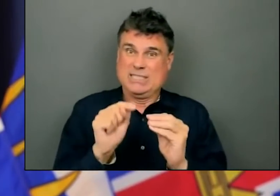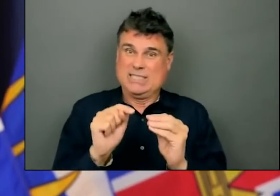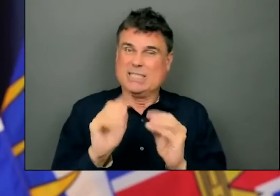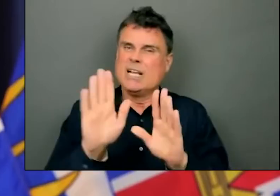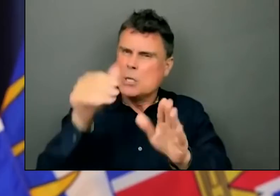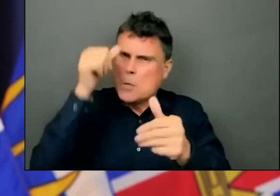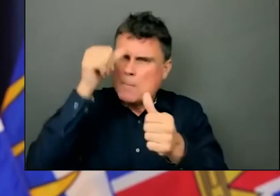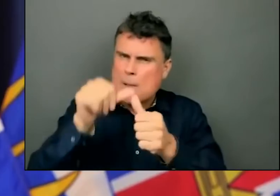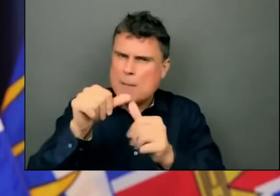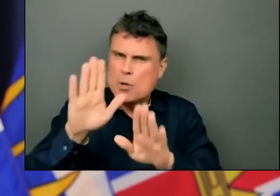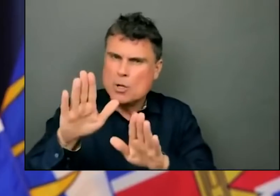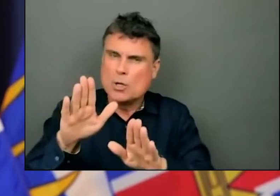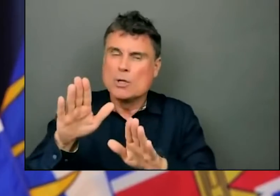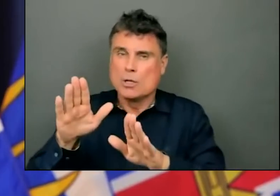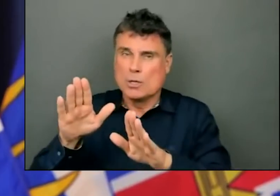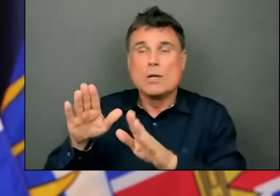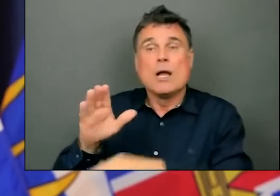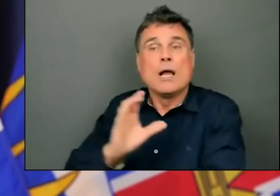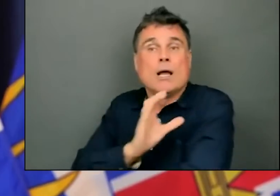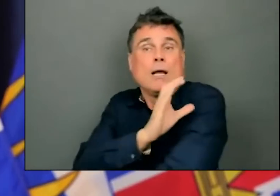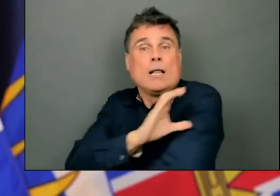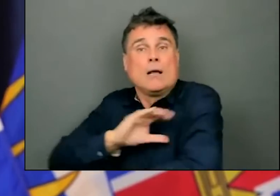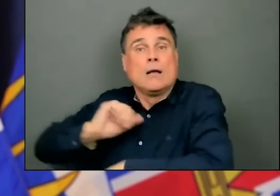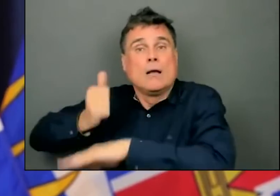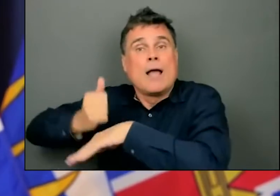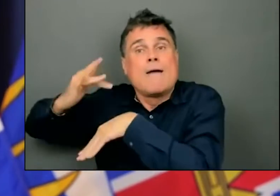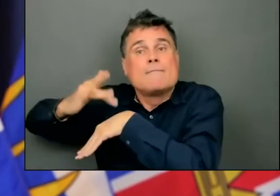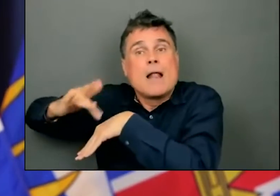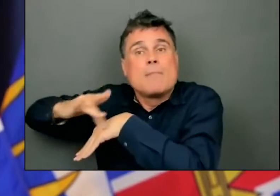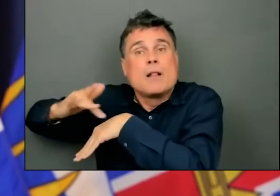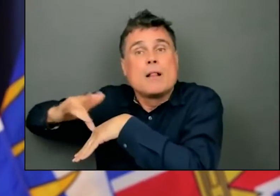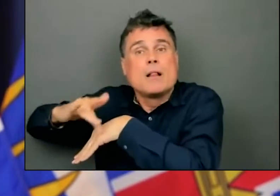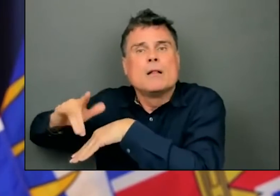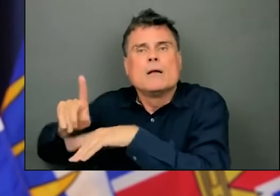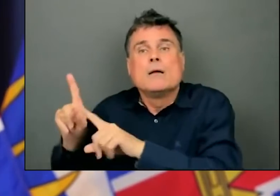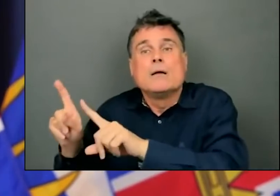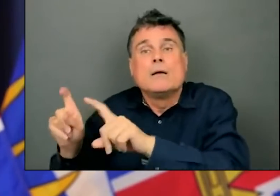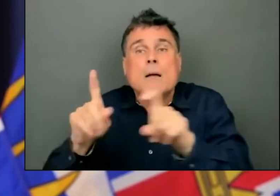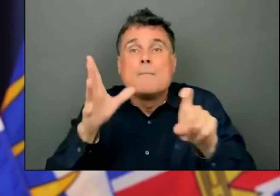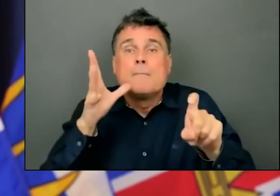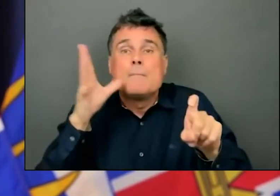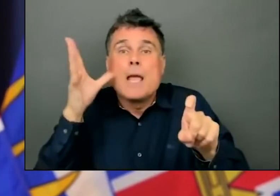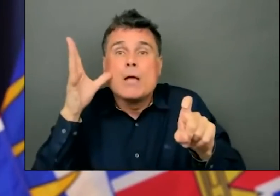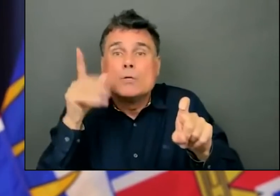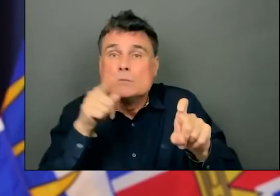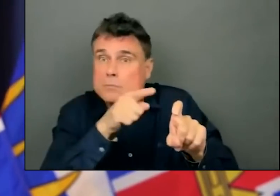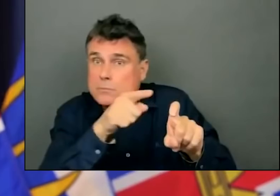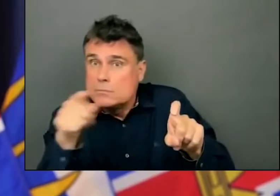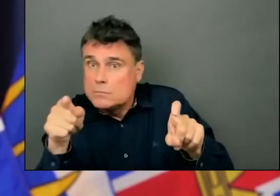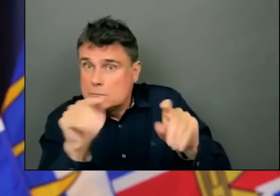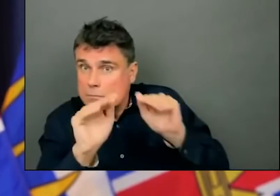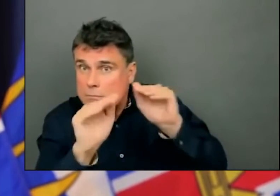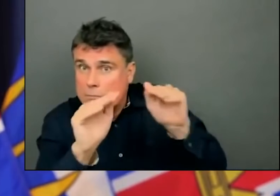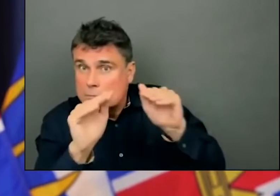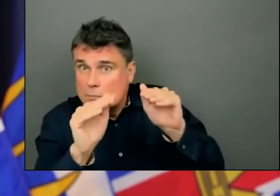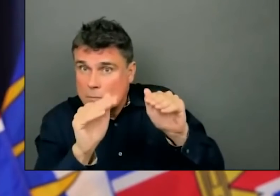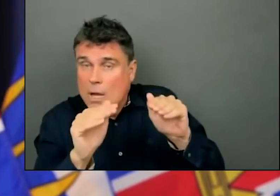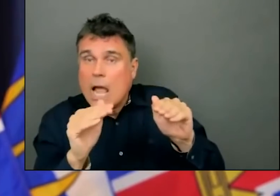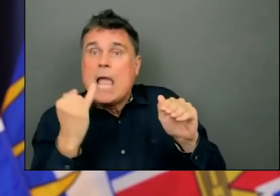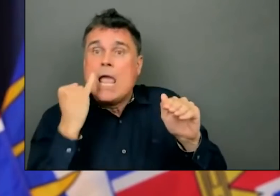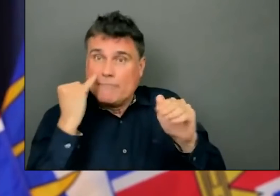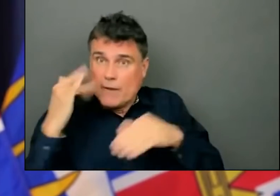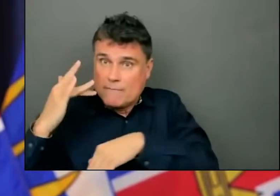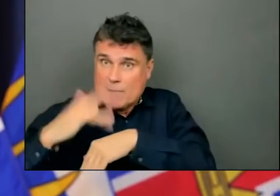available, we asked parents about intentions to vaccinate younger children. So I think there's some, and it's what we heard. We heard